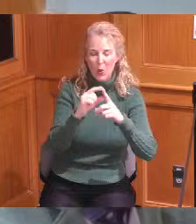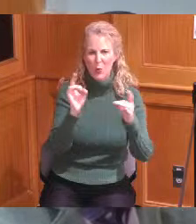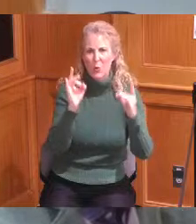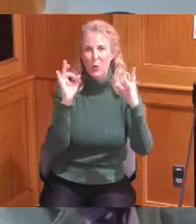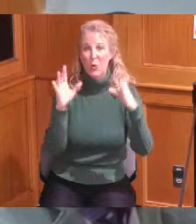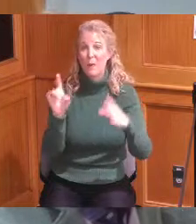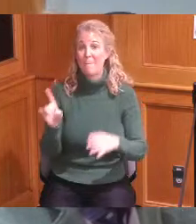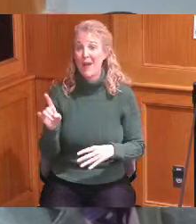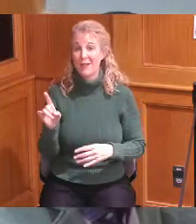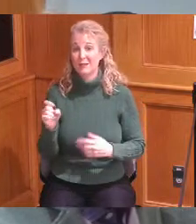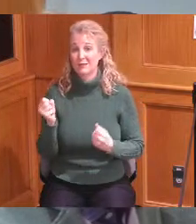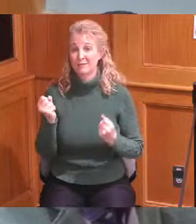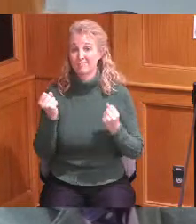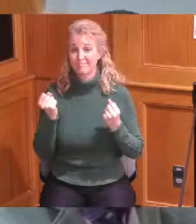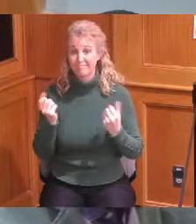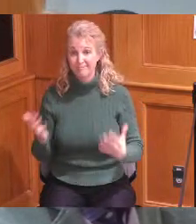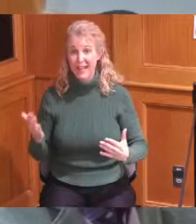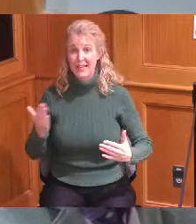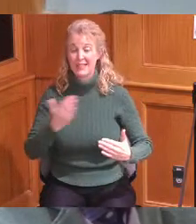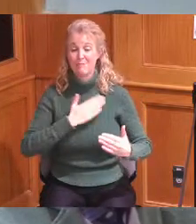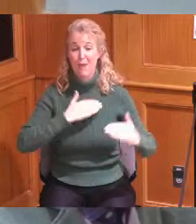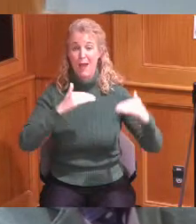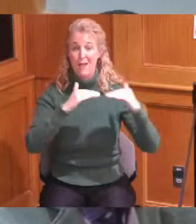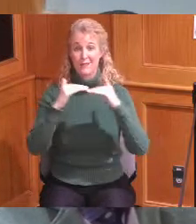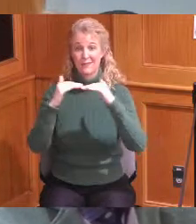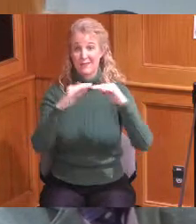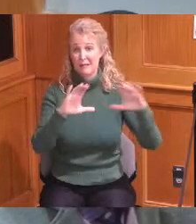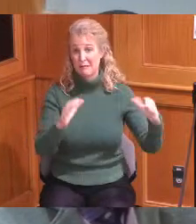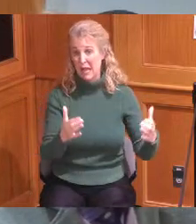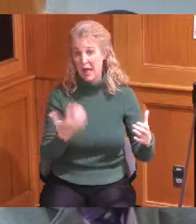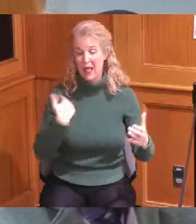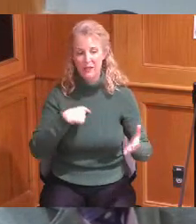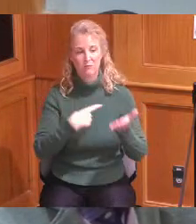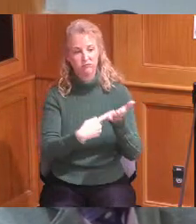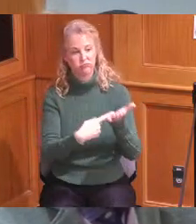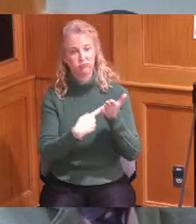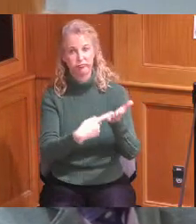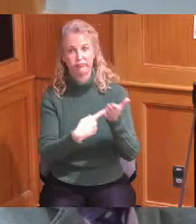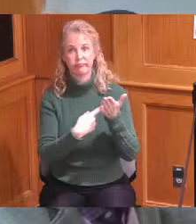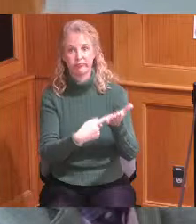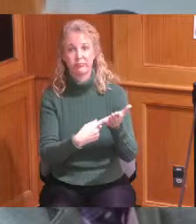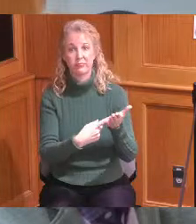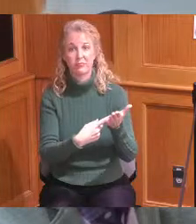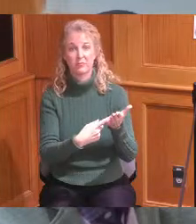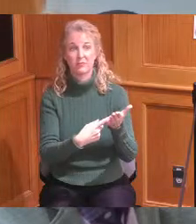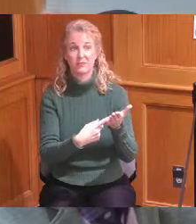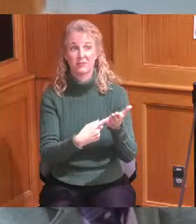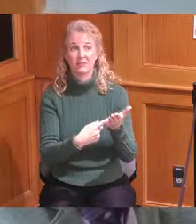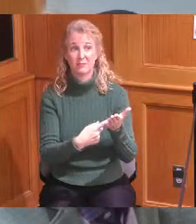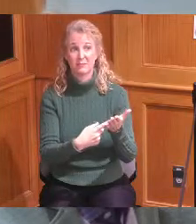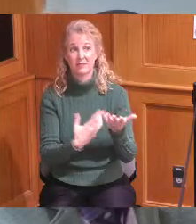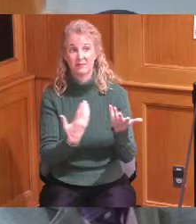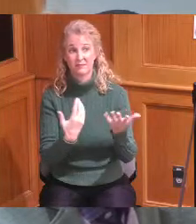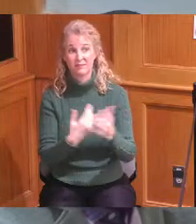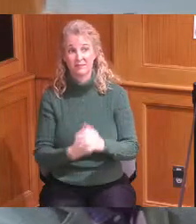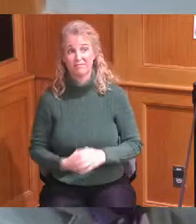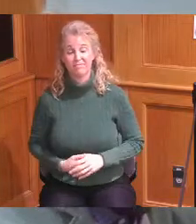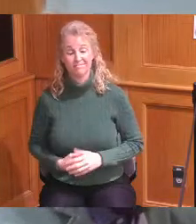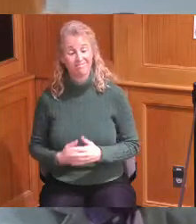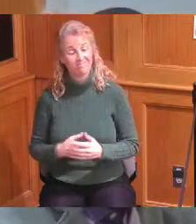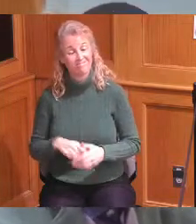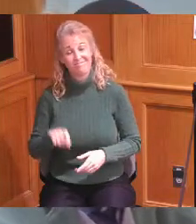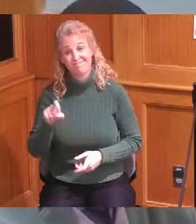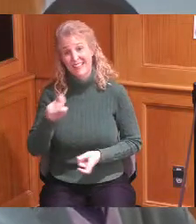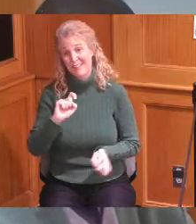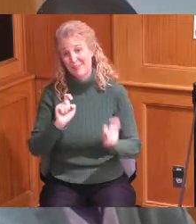of that, me and my colleagues in other cities have talked this out, and we've changed the way we do our talks. So I'm going to change the way I do my talks to you to show